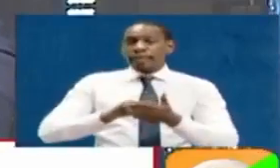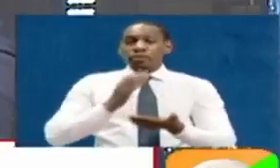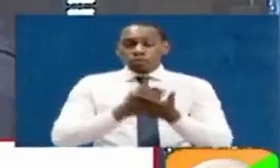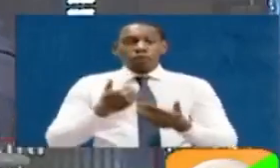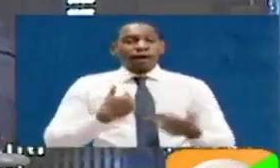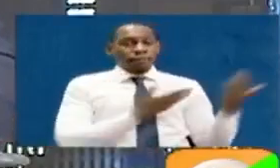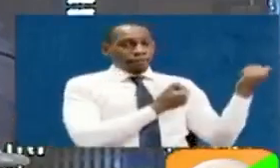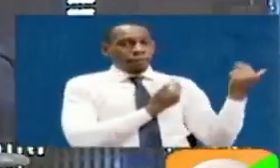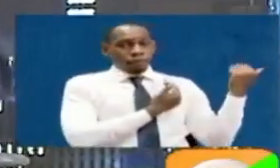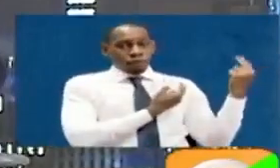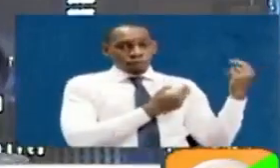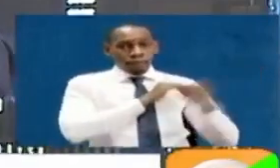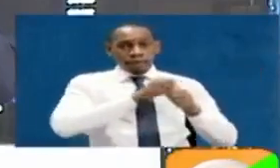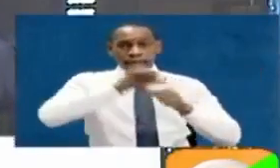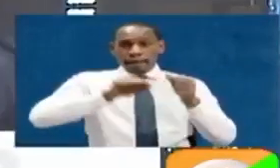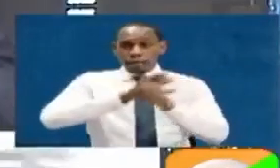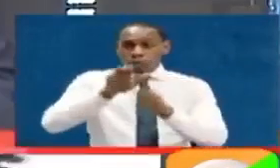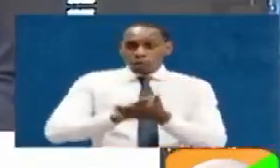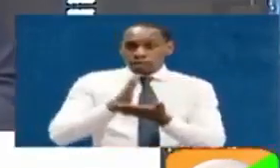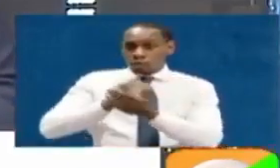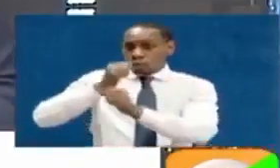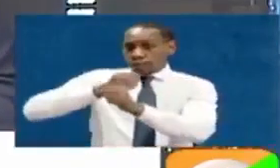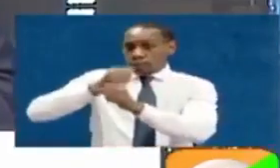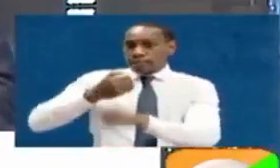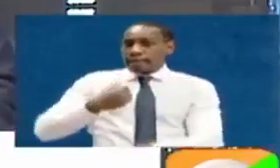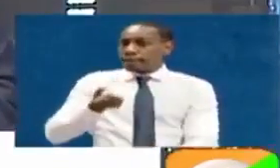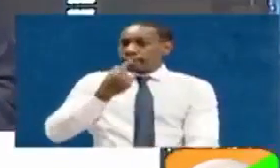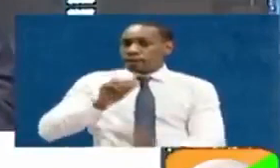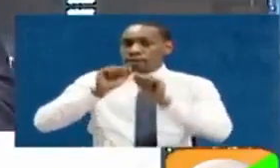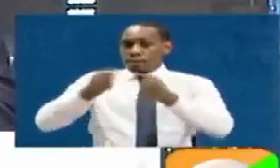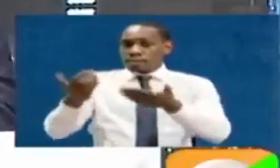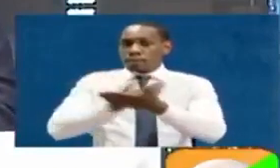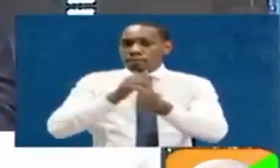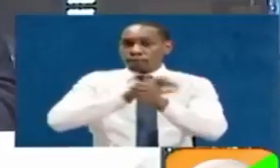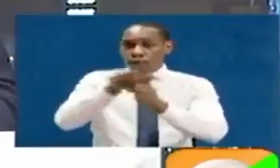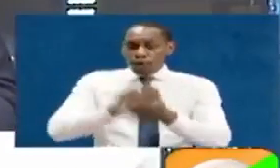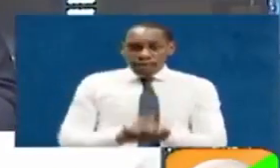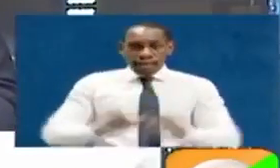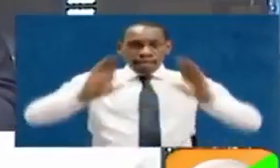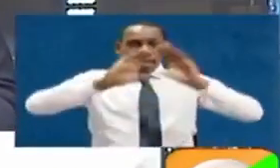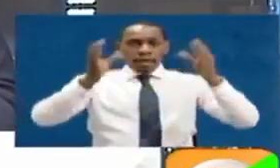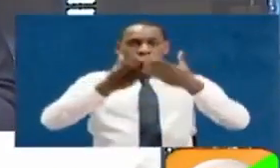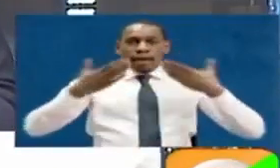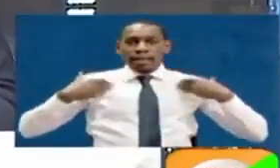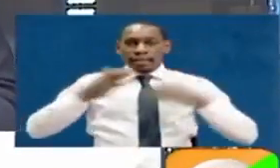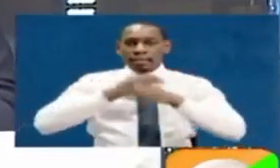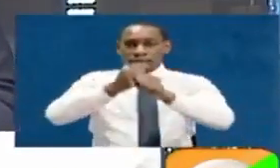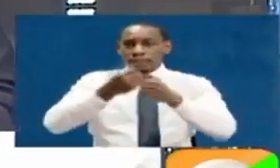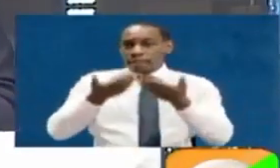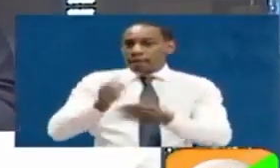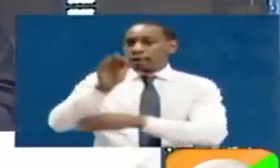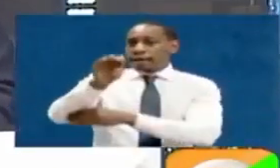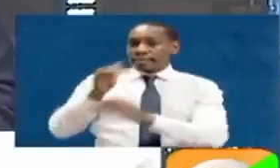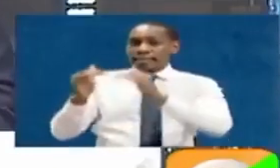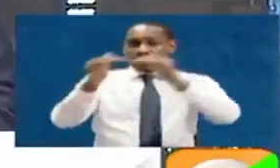all doom and gloom when it comes to COVID-19. Let's talk about that race to find a vaccine that will fight off COVID-19. So the World Health Organization is now